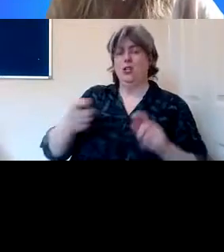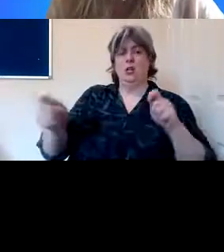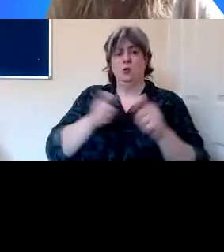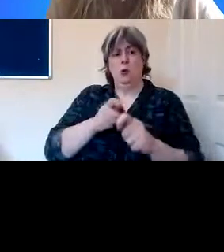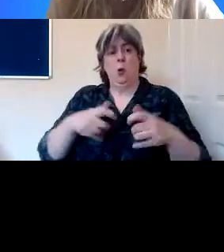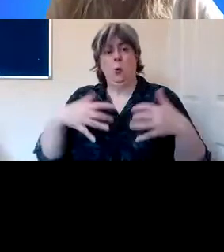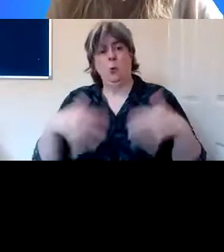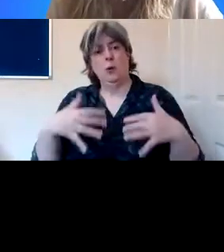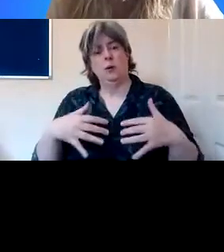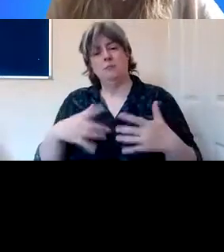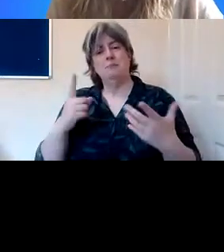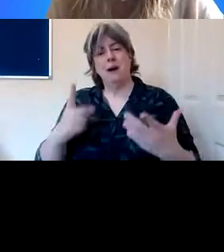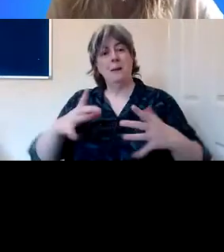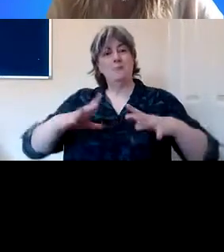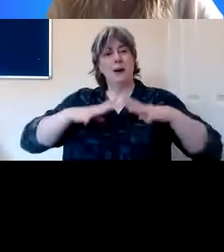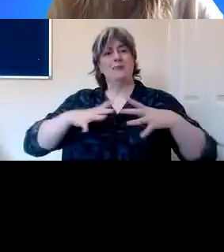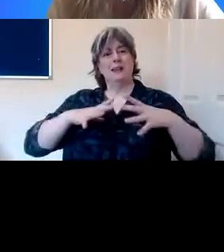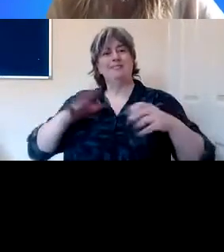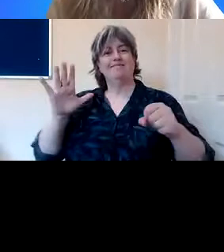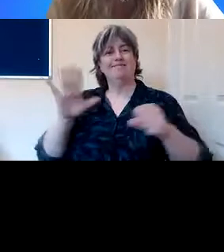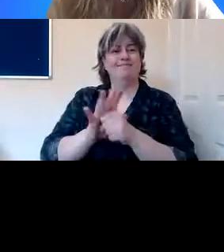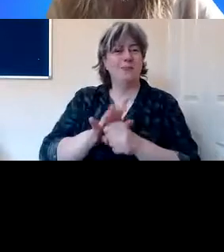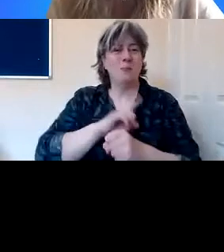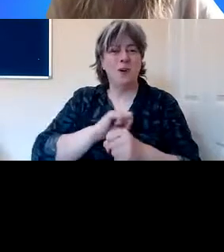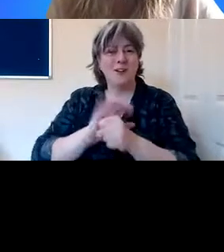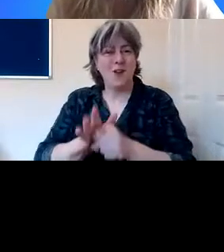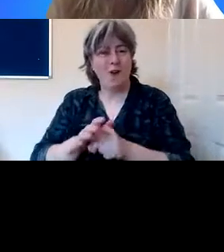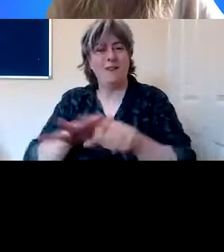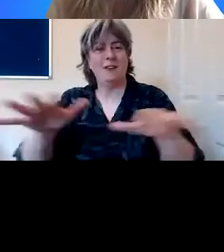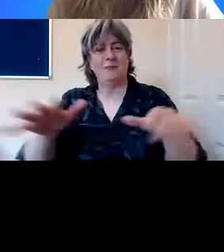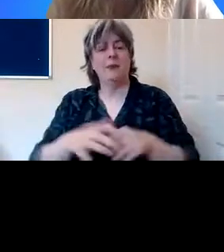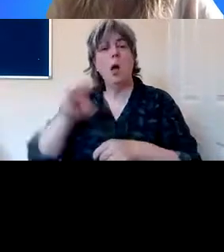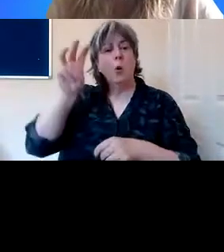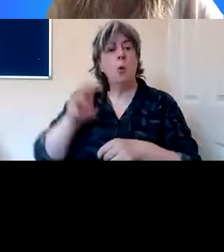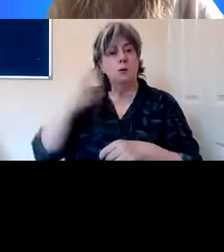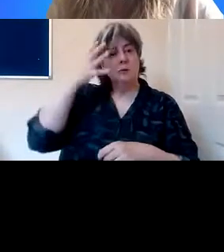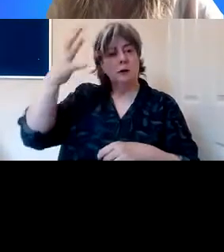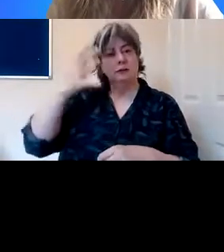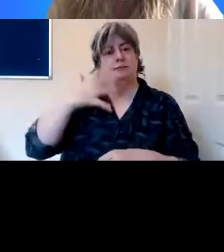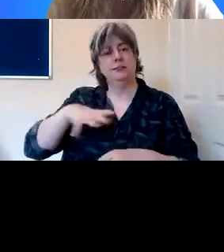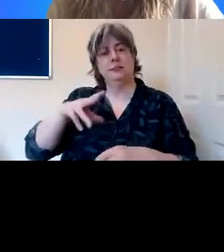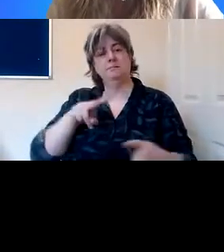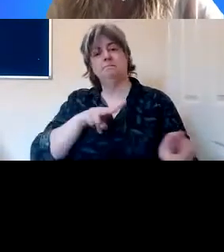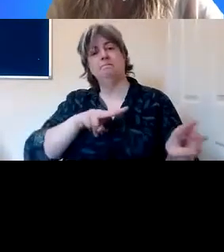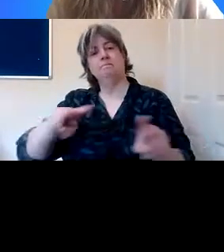hindered our ability to prepare for the change we've got ahead. Welsh Government need to recognise this